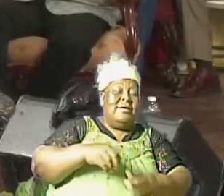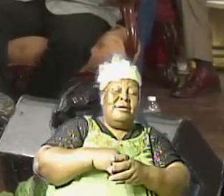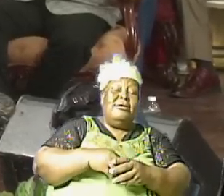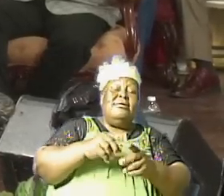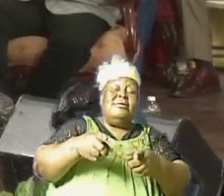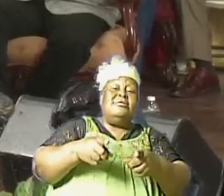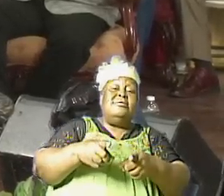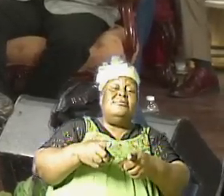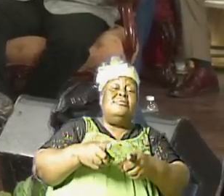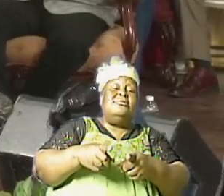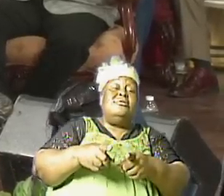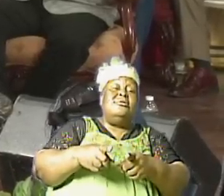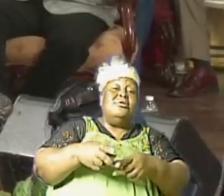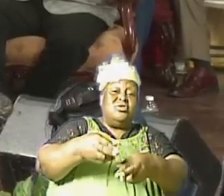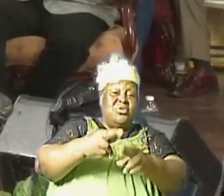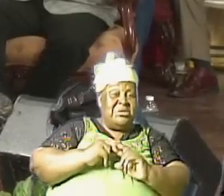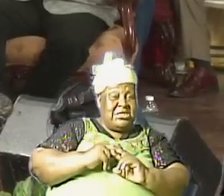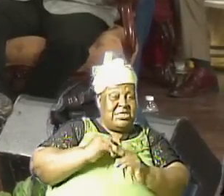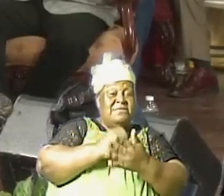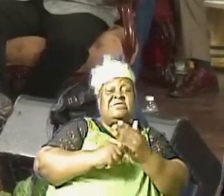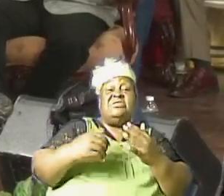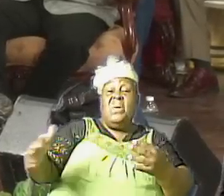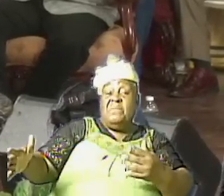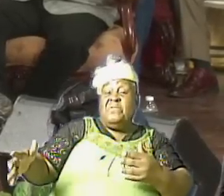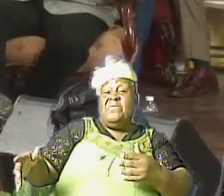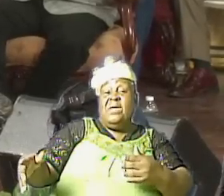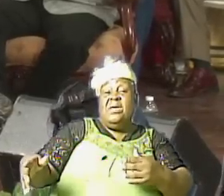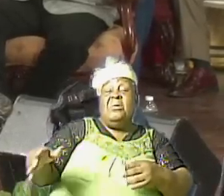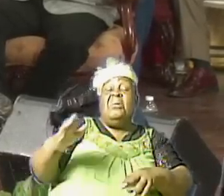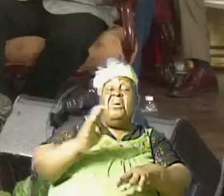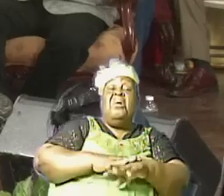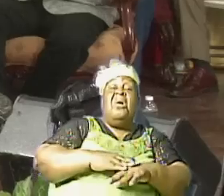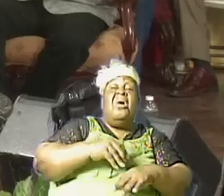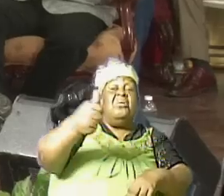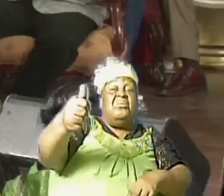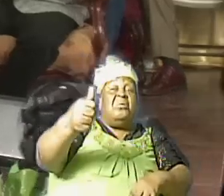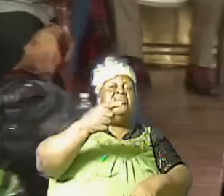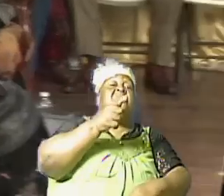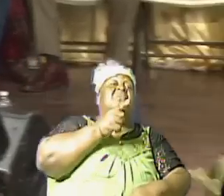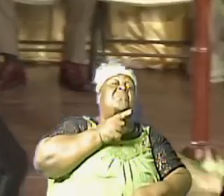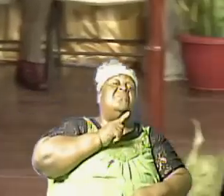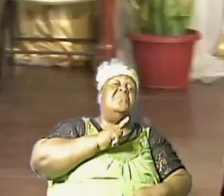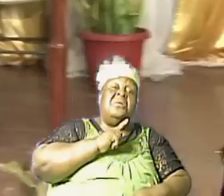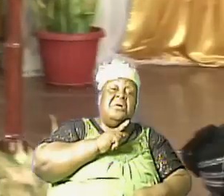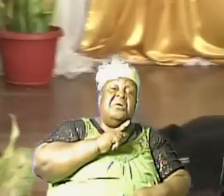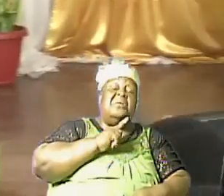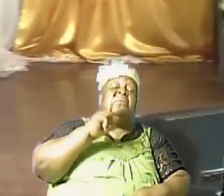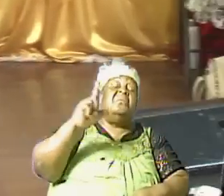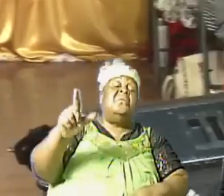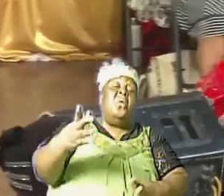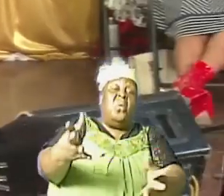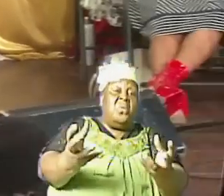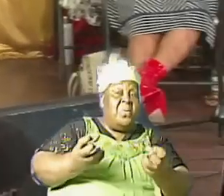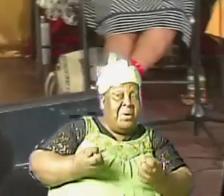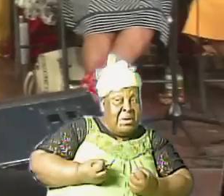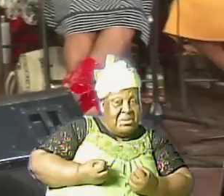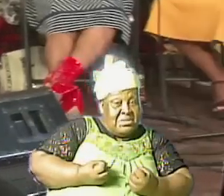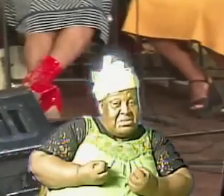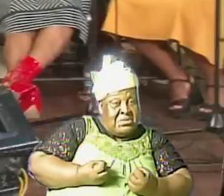in order to receive something to consume it on your own lust. On your own